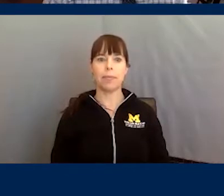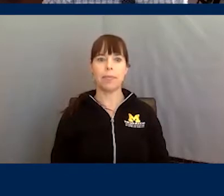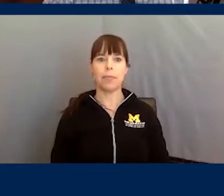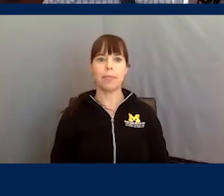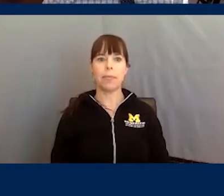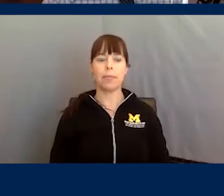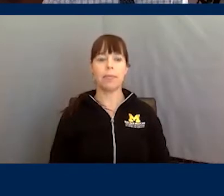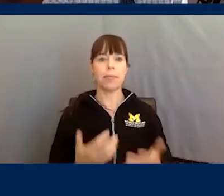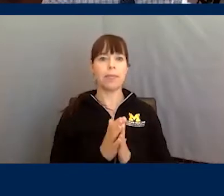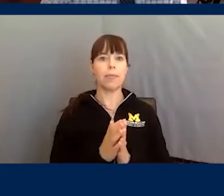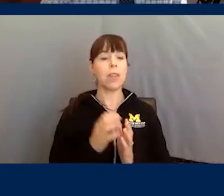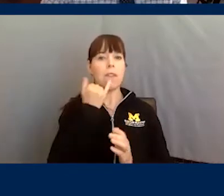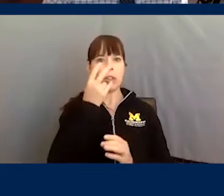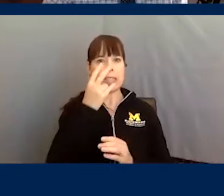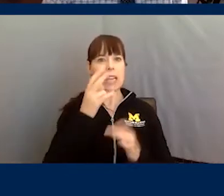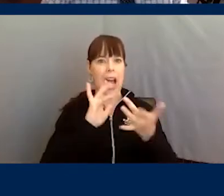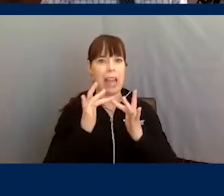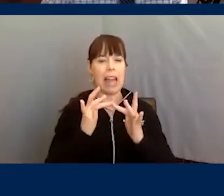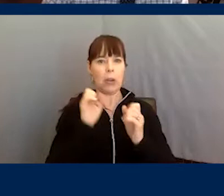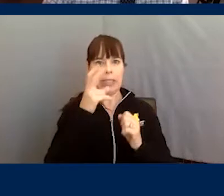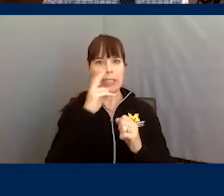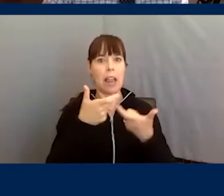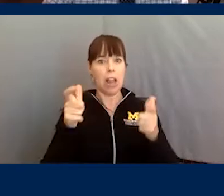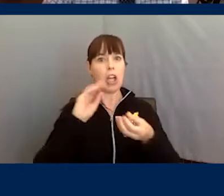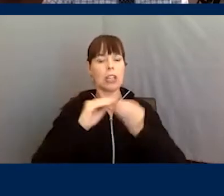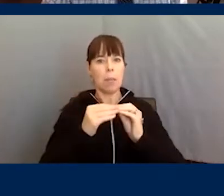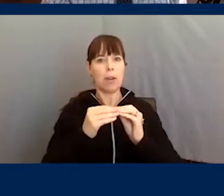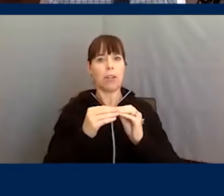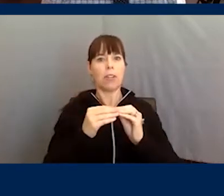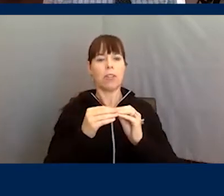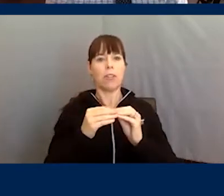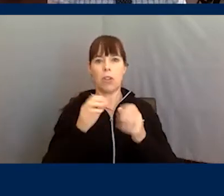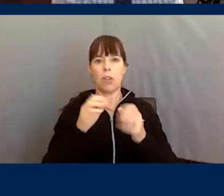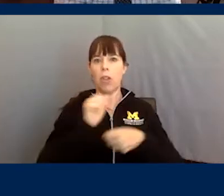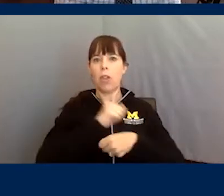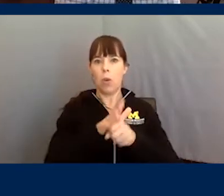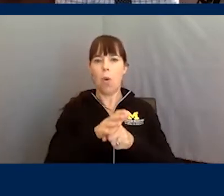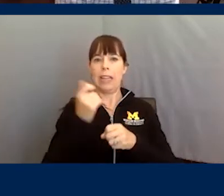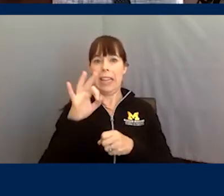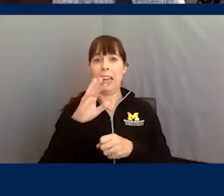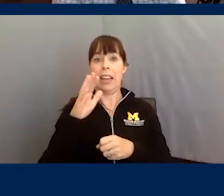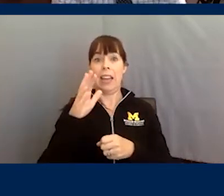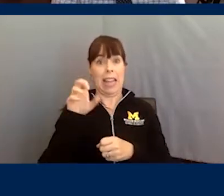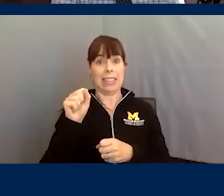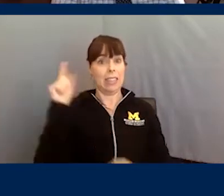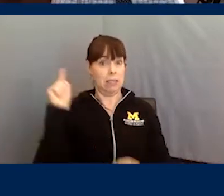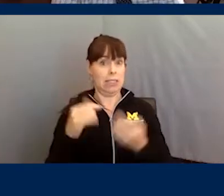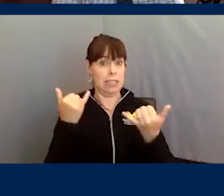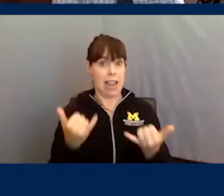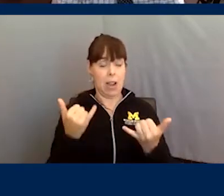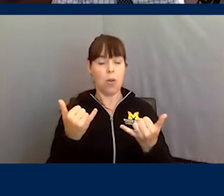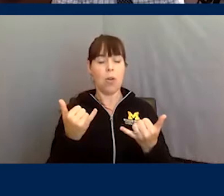If you look online, you can see that a large part of the health of the COVID-19 cases have decreased, but we